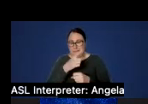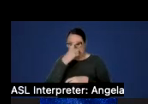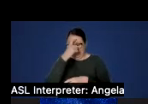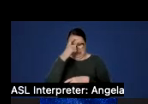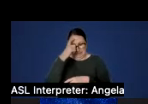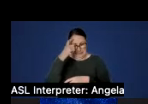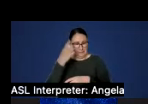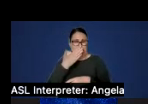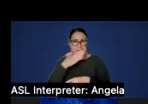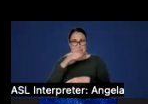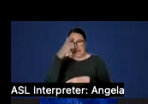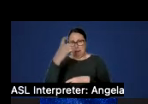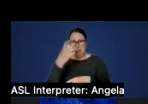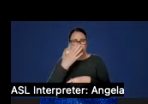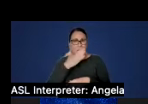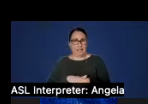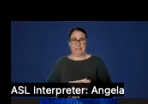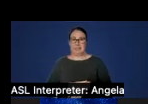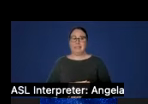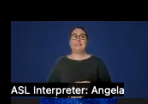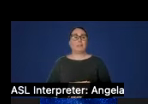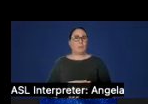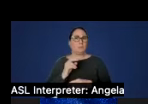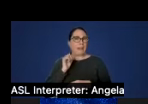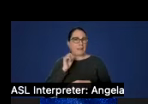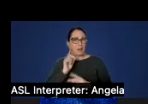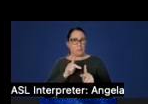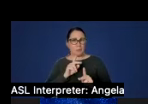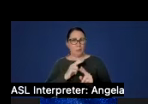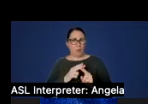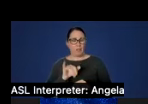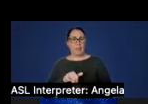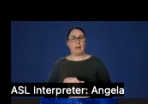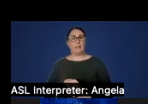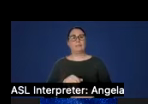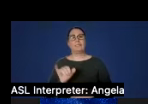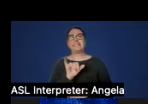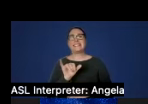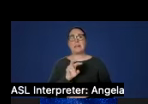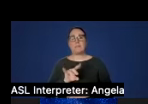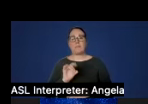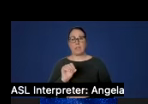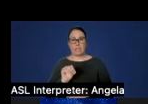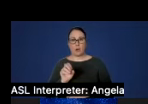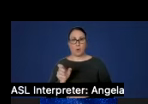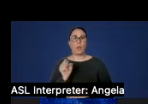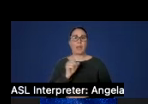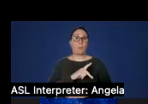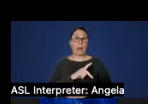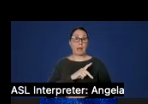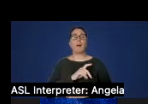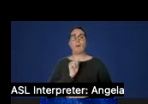call them that. Okay, Steph, where is the video? Same video. Okay, I gotta go back. Okay.